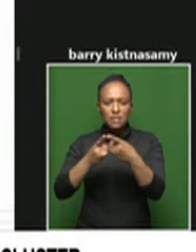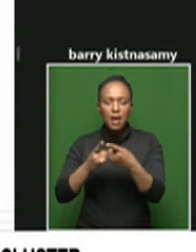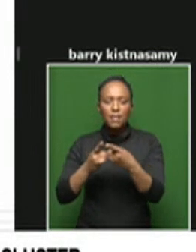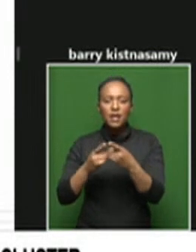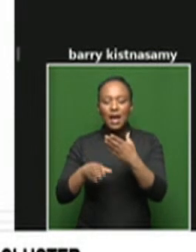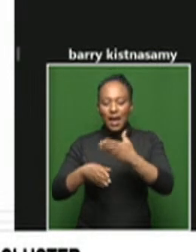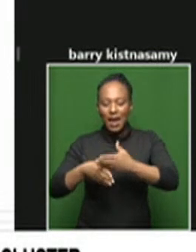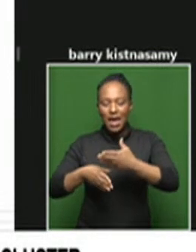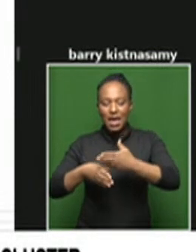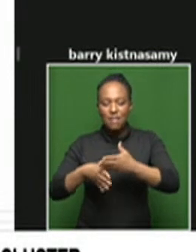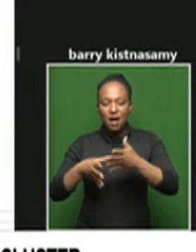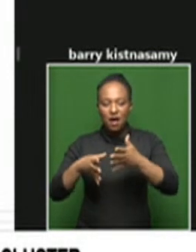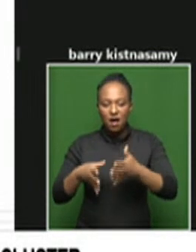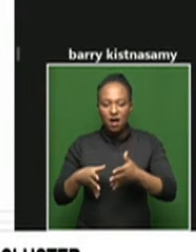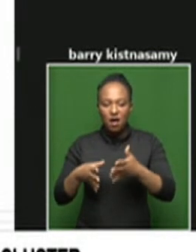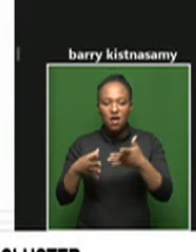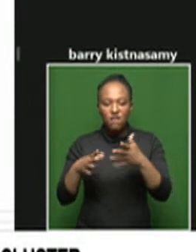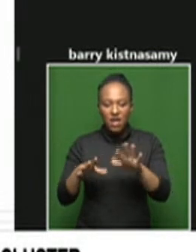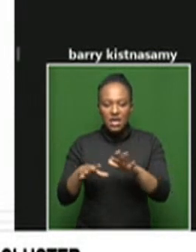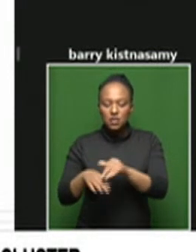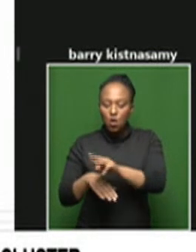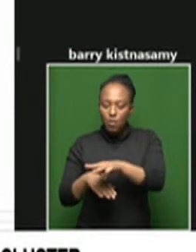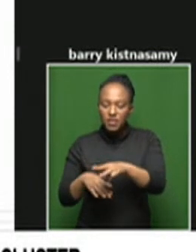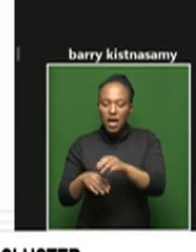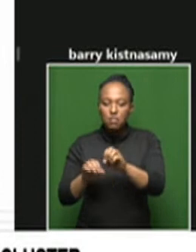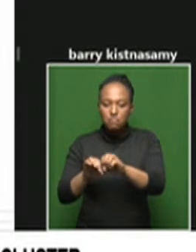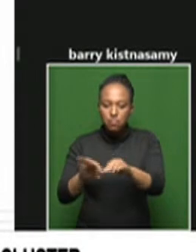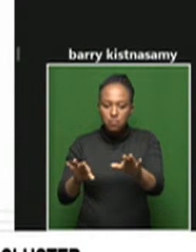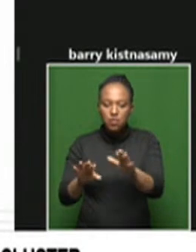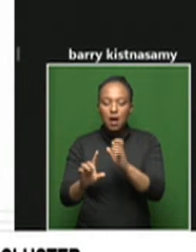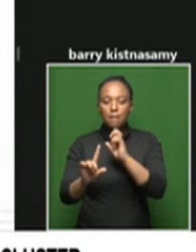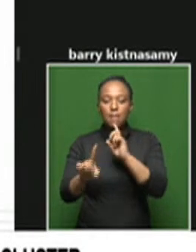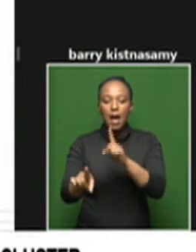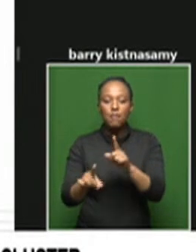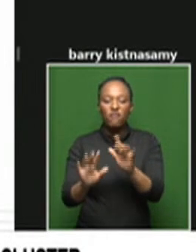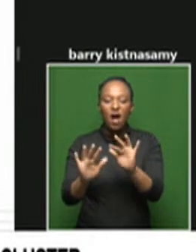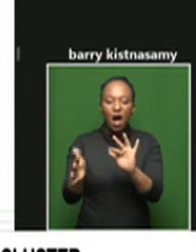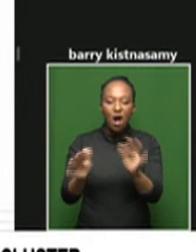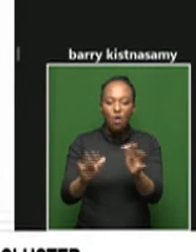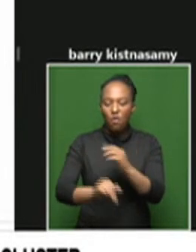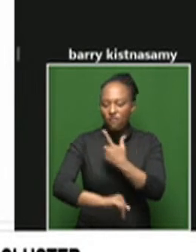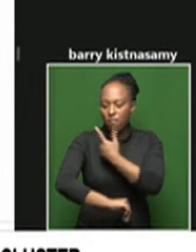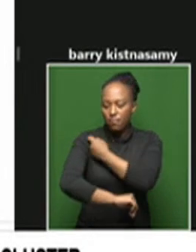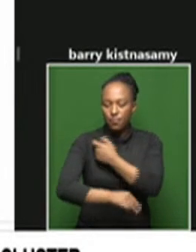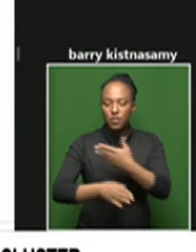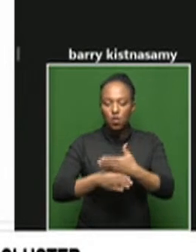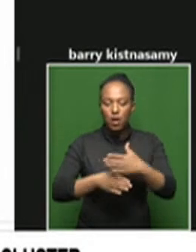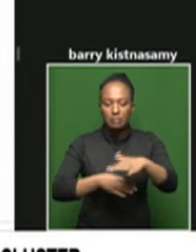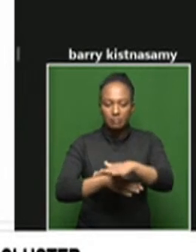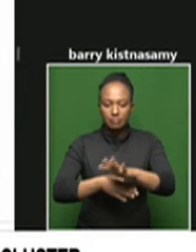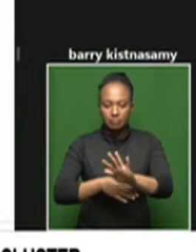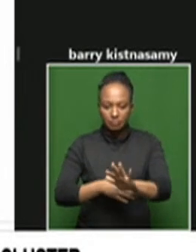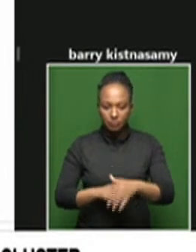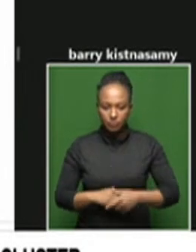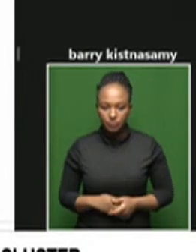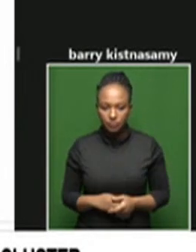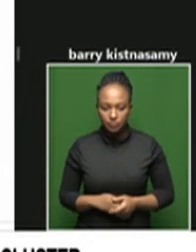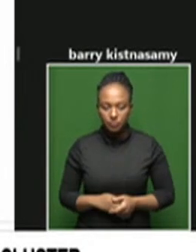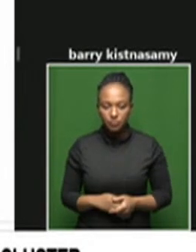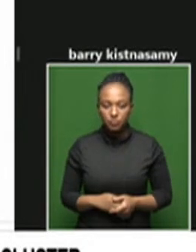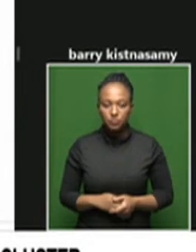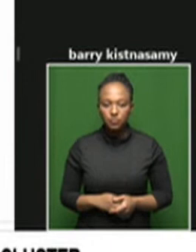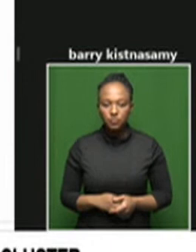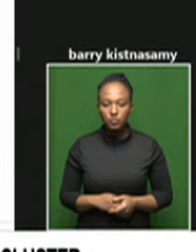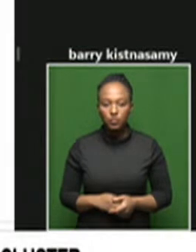has gazetted a direction last week on vaccinations in the workplace. So